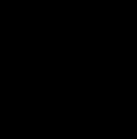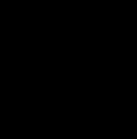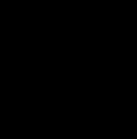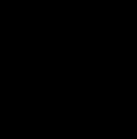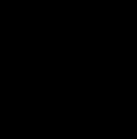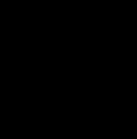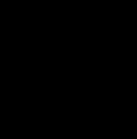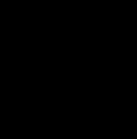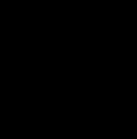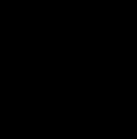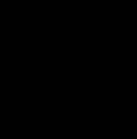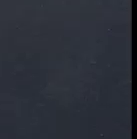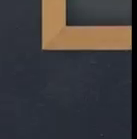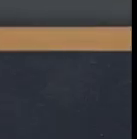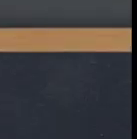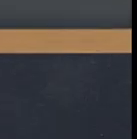national educator.